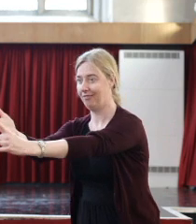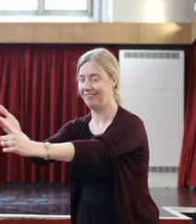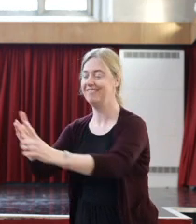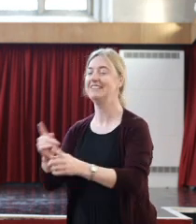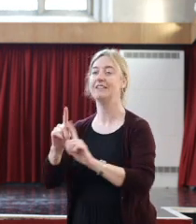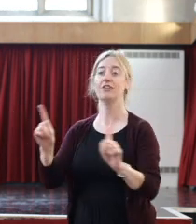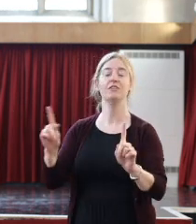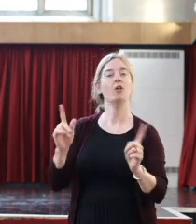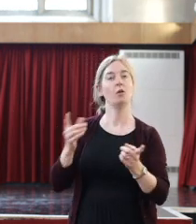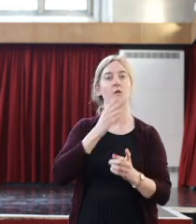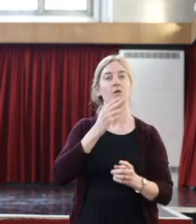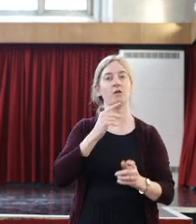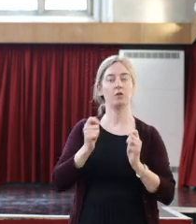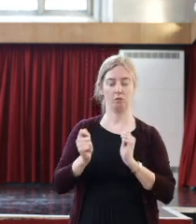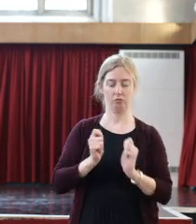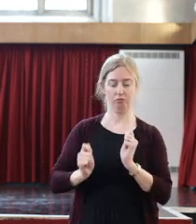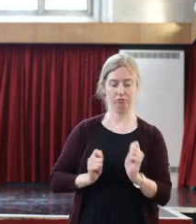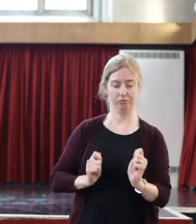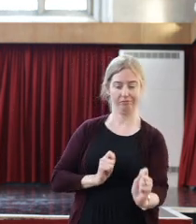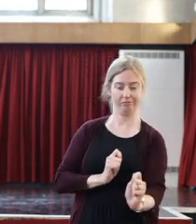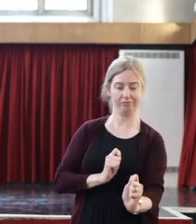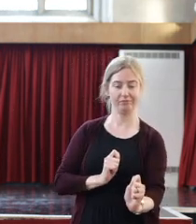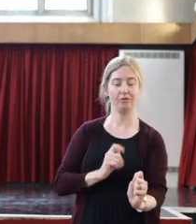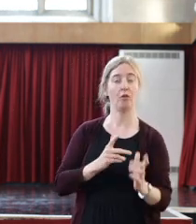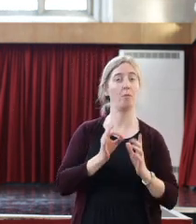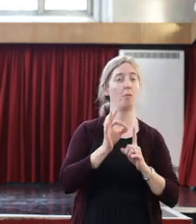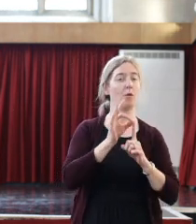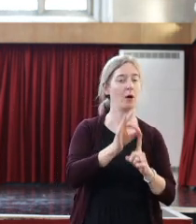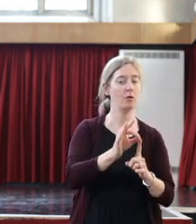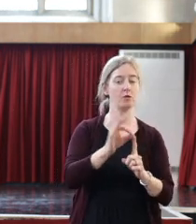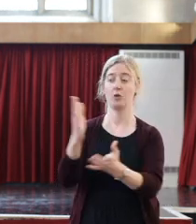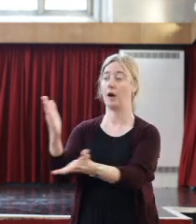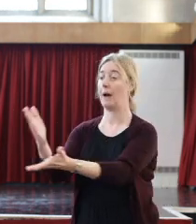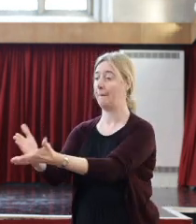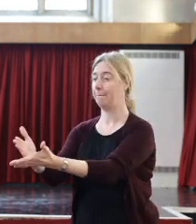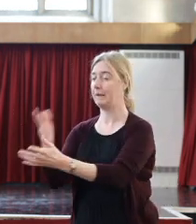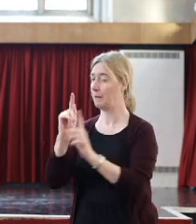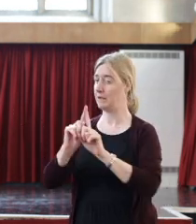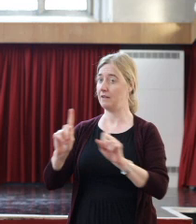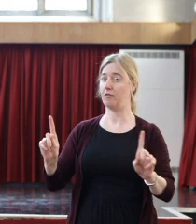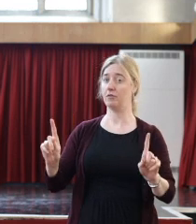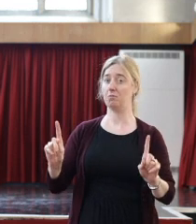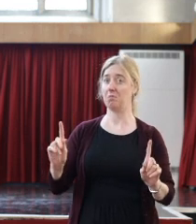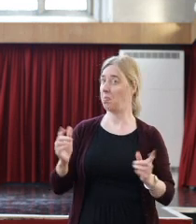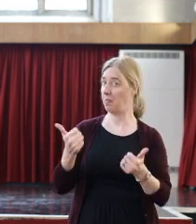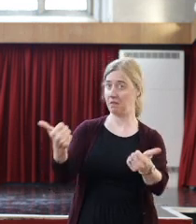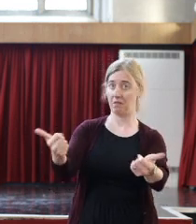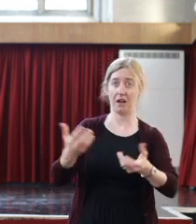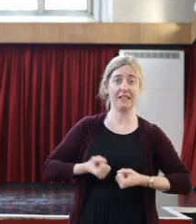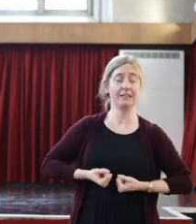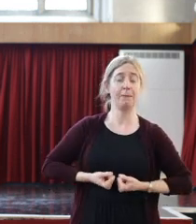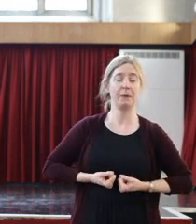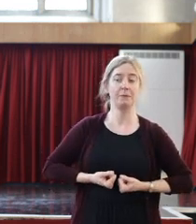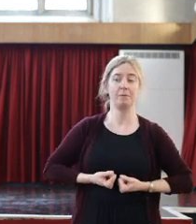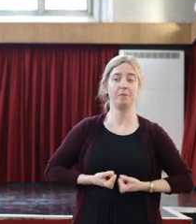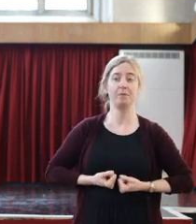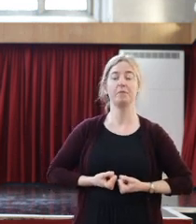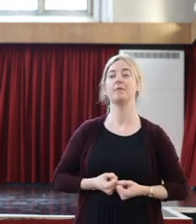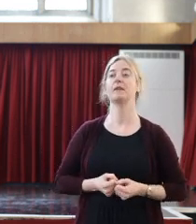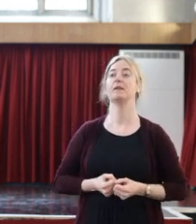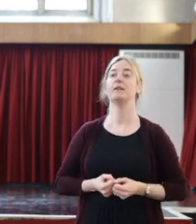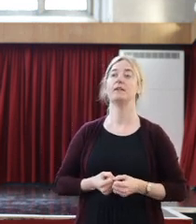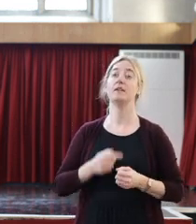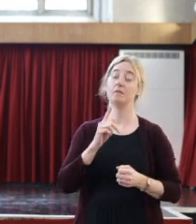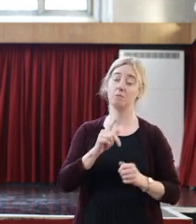to learn how to change a work from an initial proposal to maybe just to compromise in some ways, and